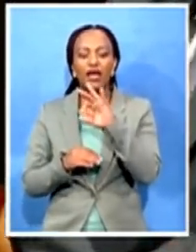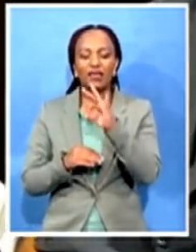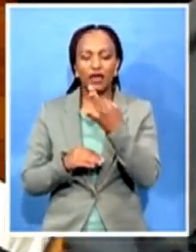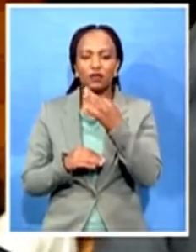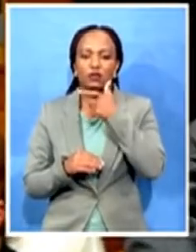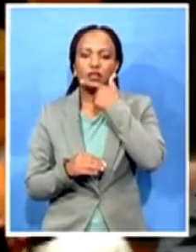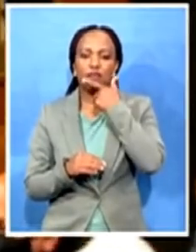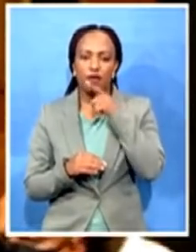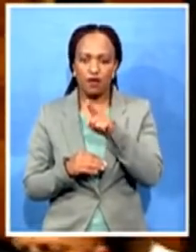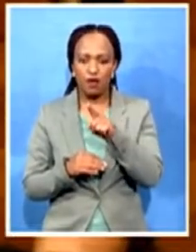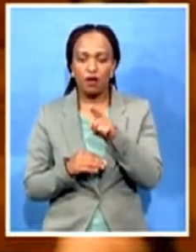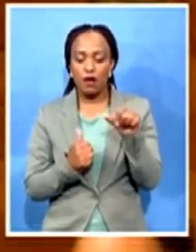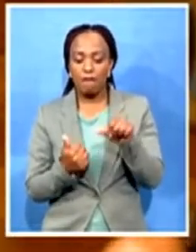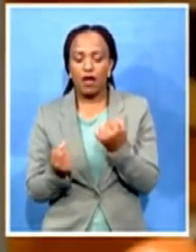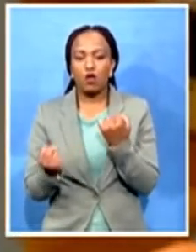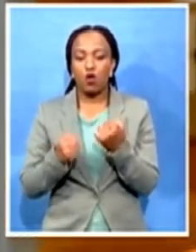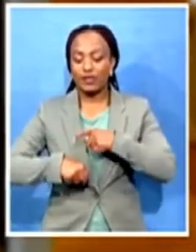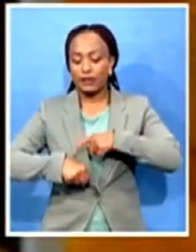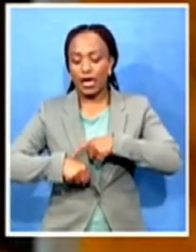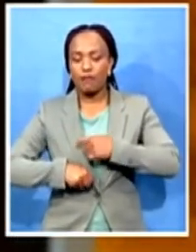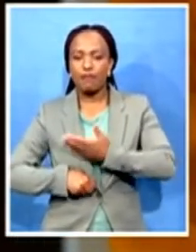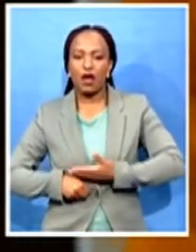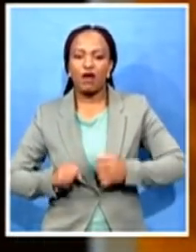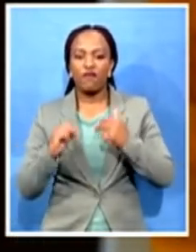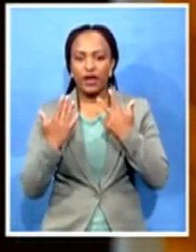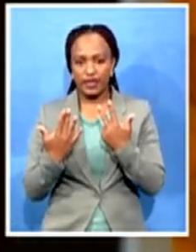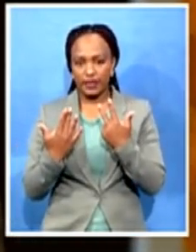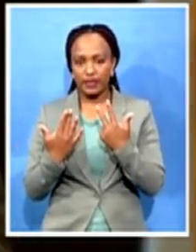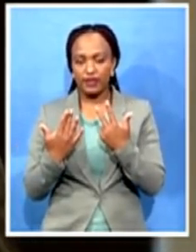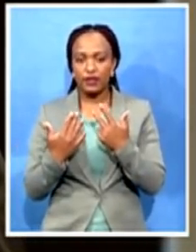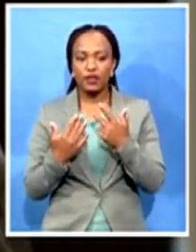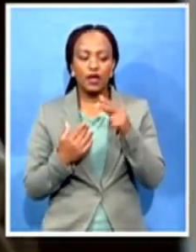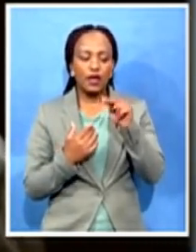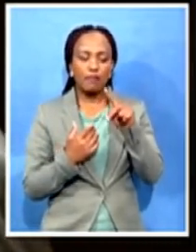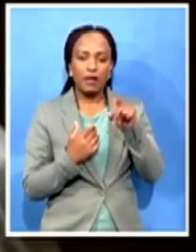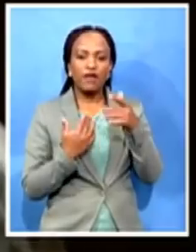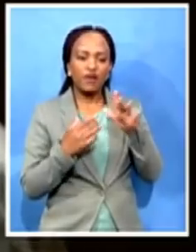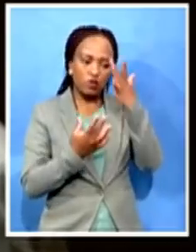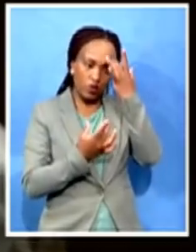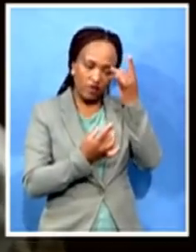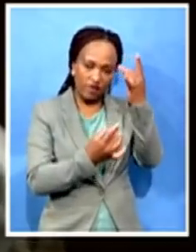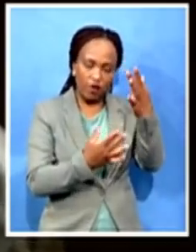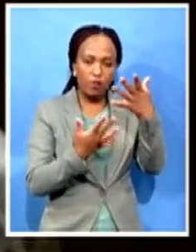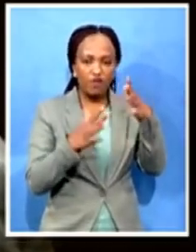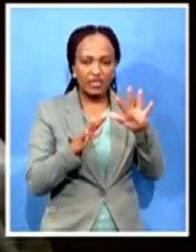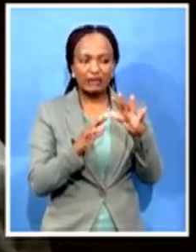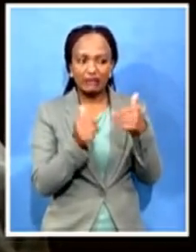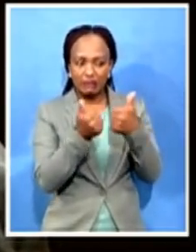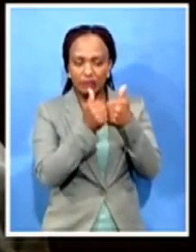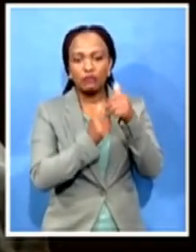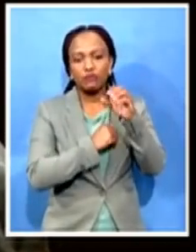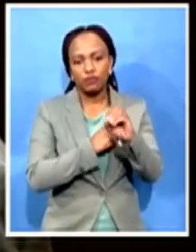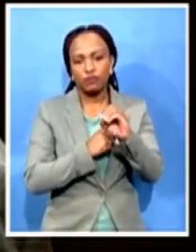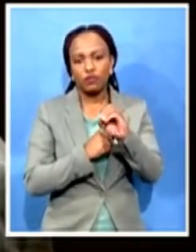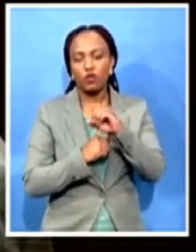8:30. The state has informed the court that they have experienced some challenges due to closure of the